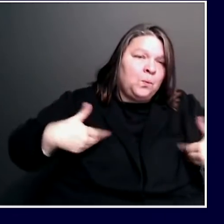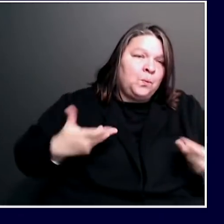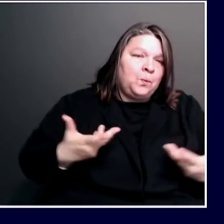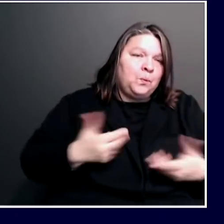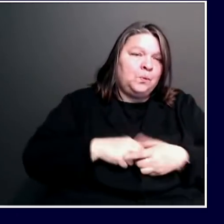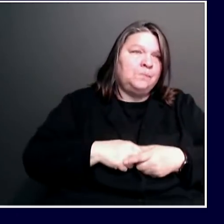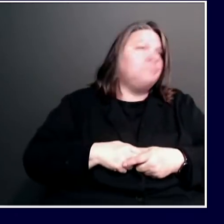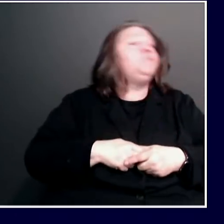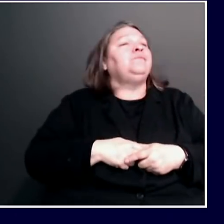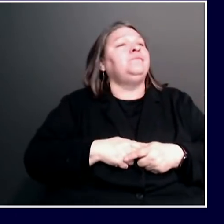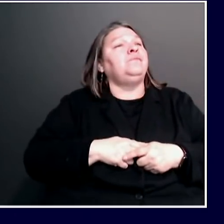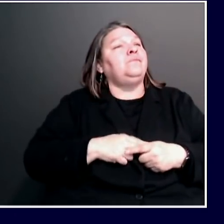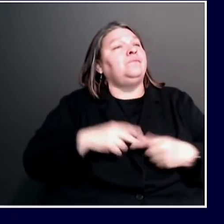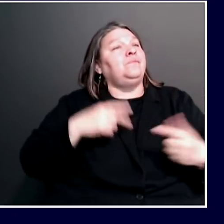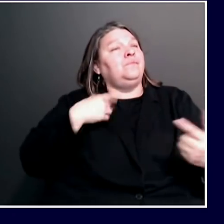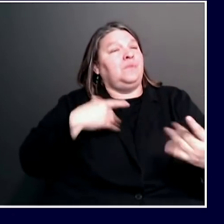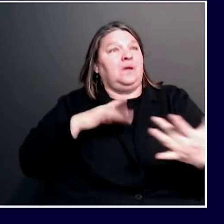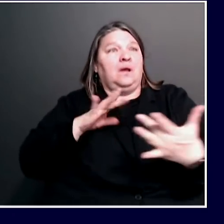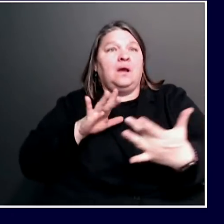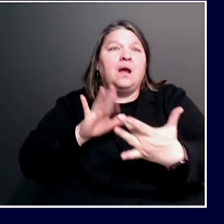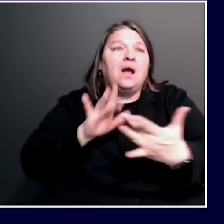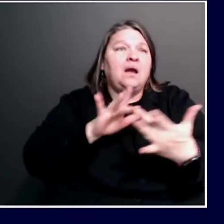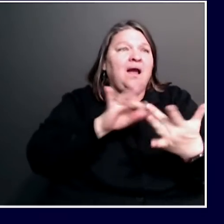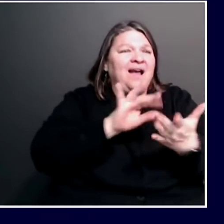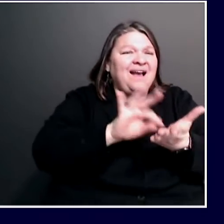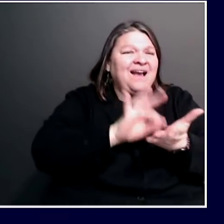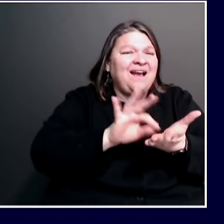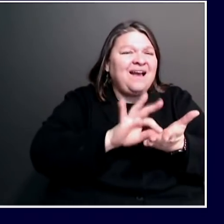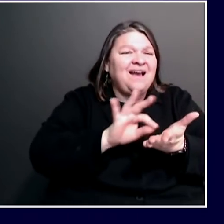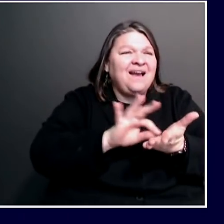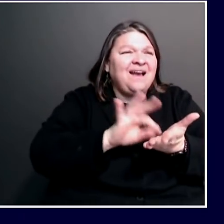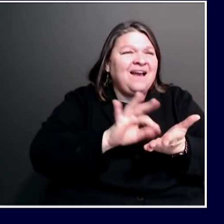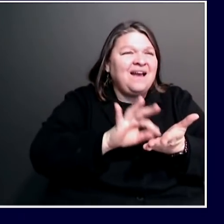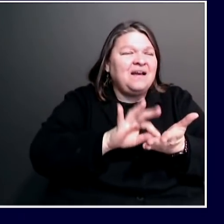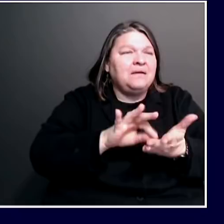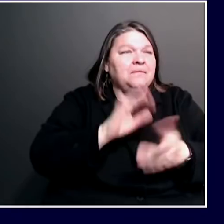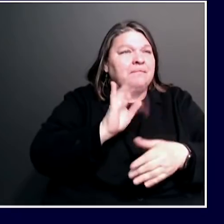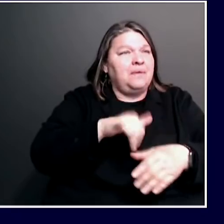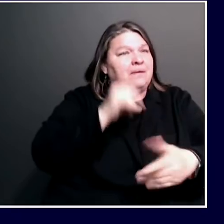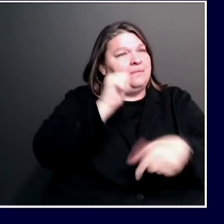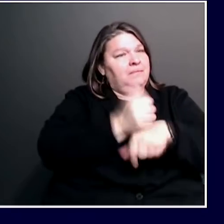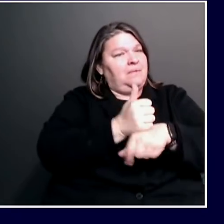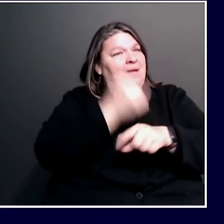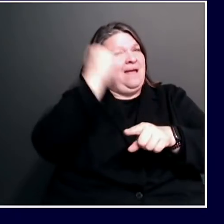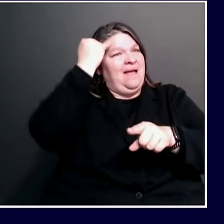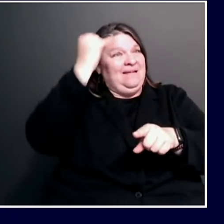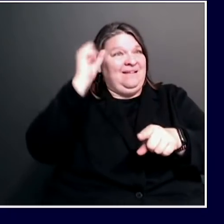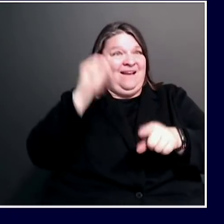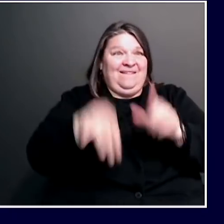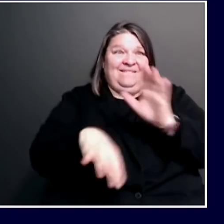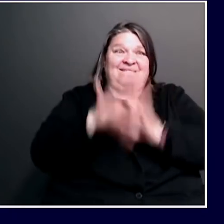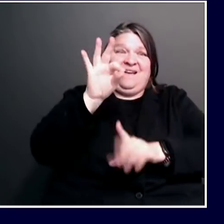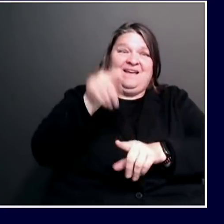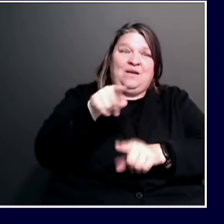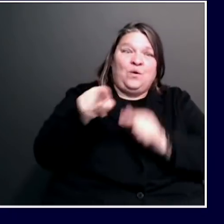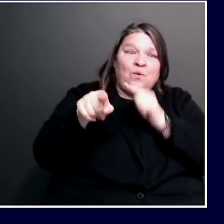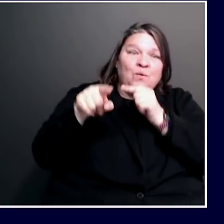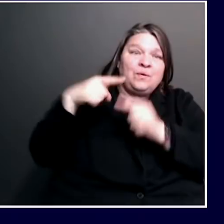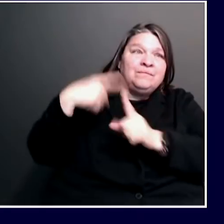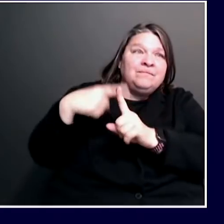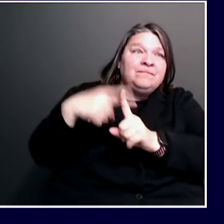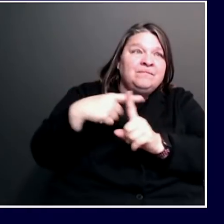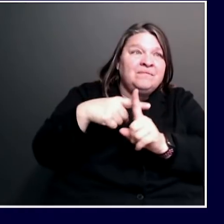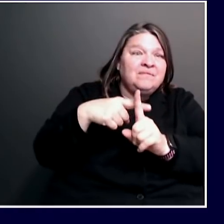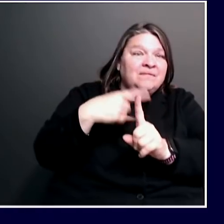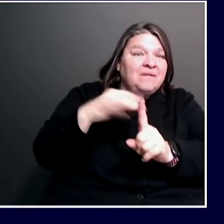on the idea that public health agencies can identify a positive case, get their close contacts, reach out to those